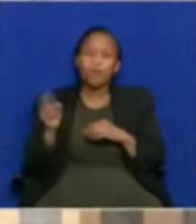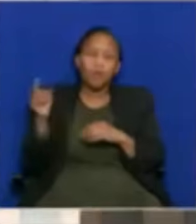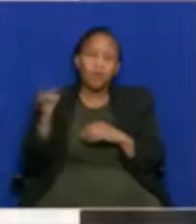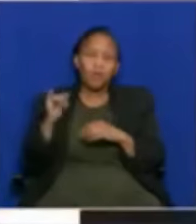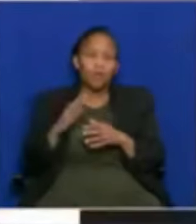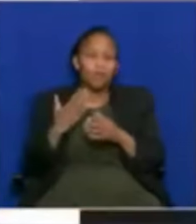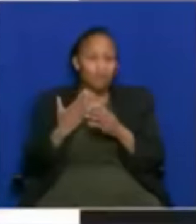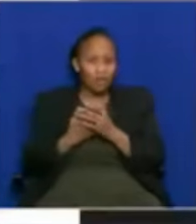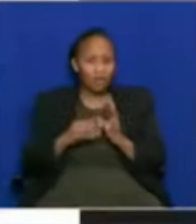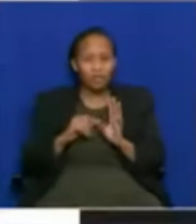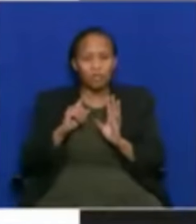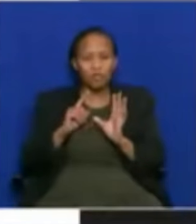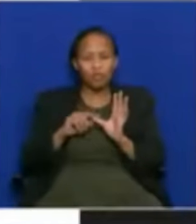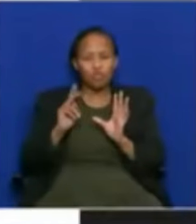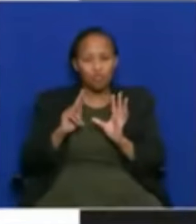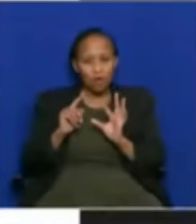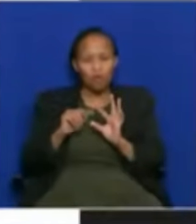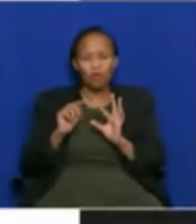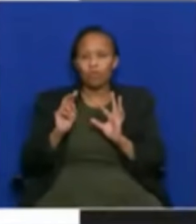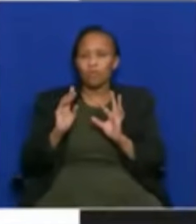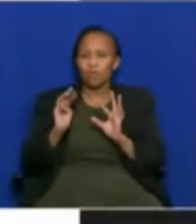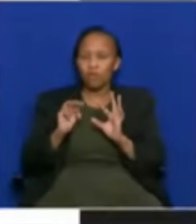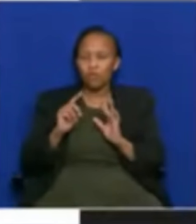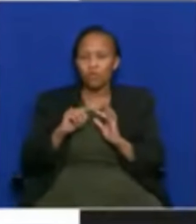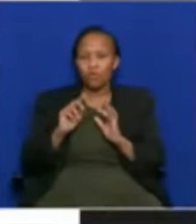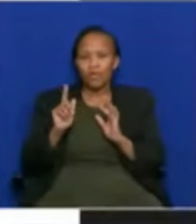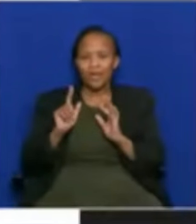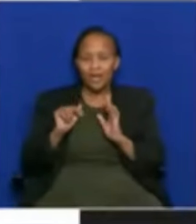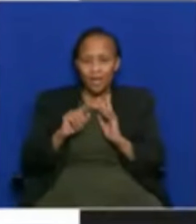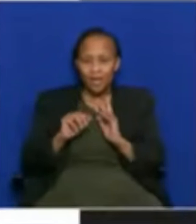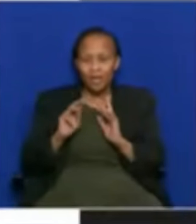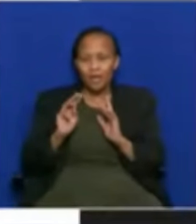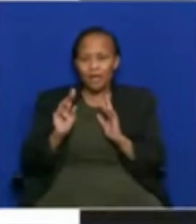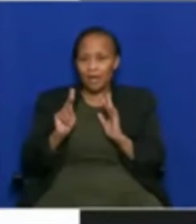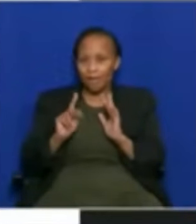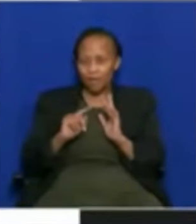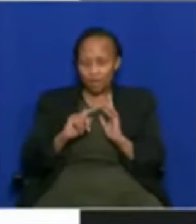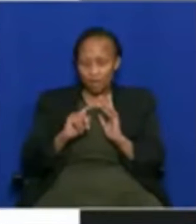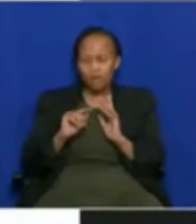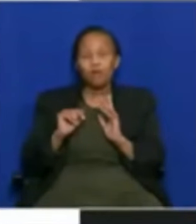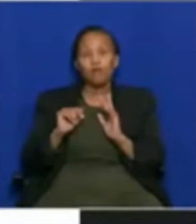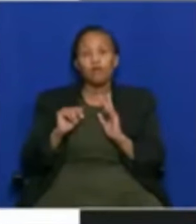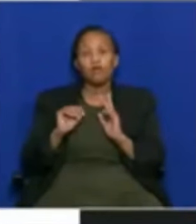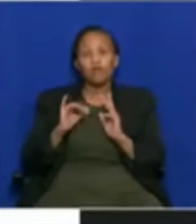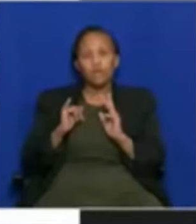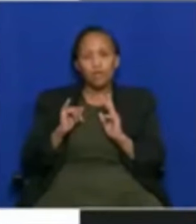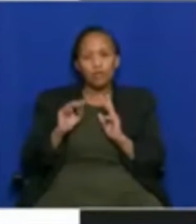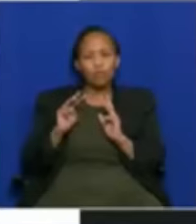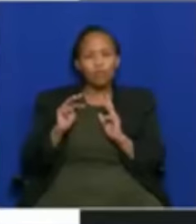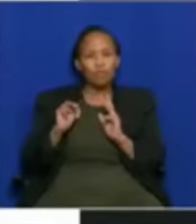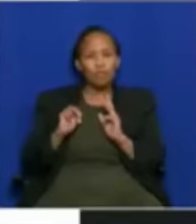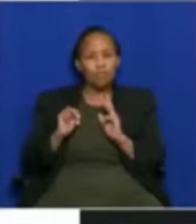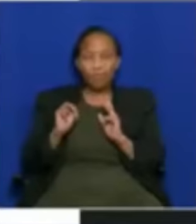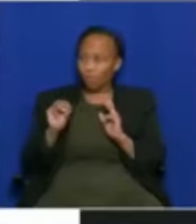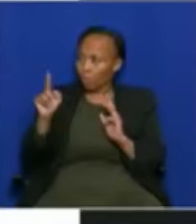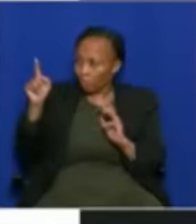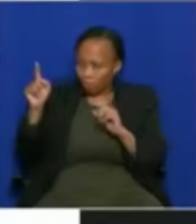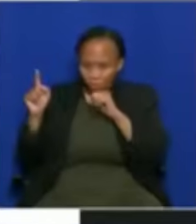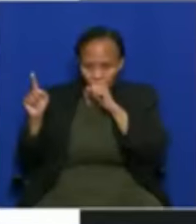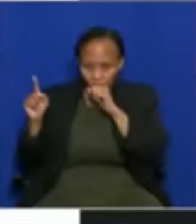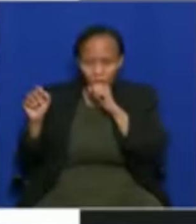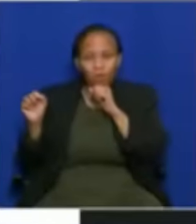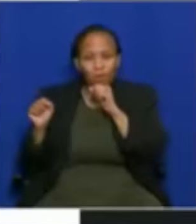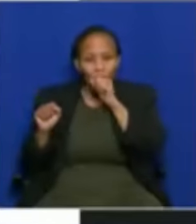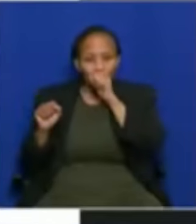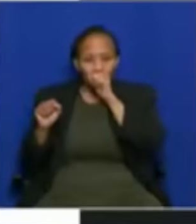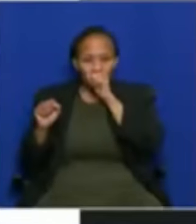and Gabela unduly favored Mukwele above experienced colonels within the immediate environment who met